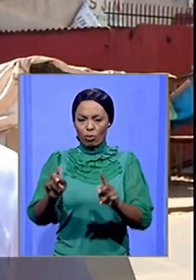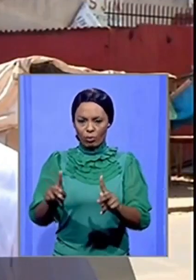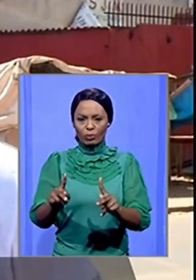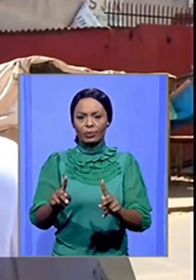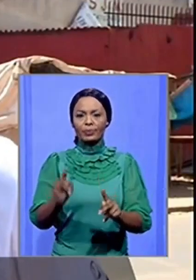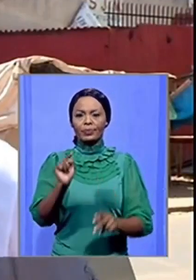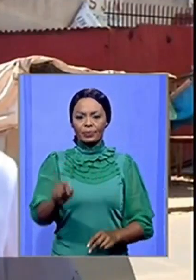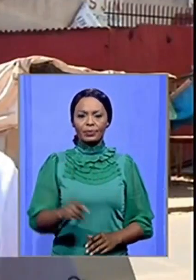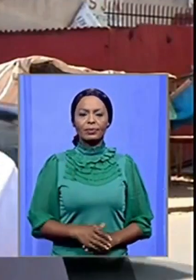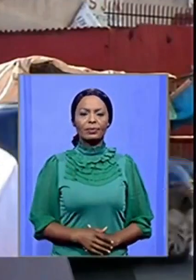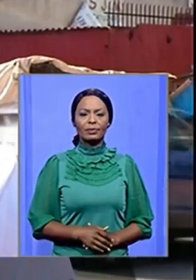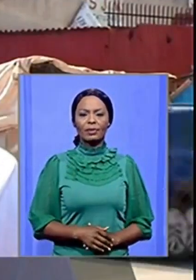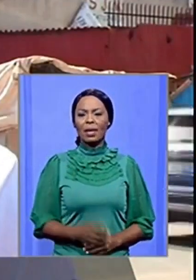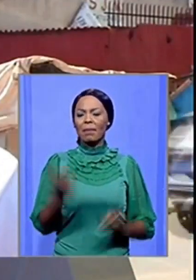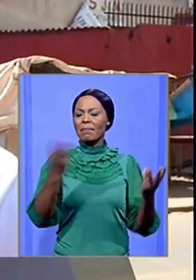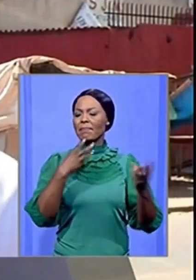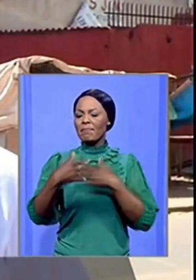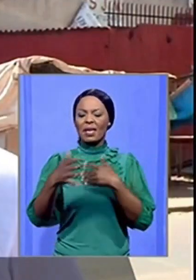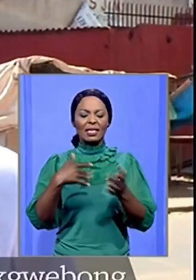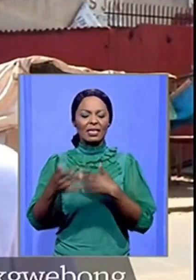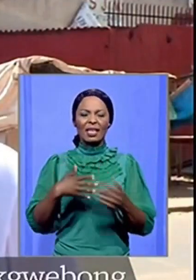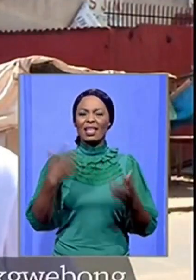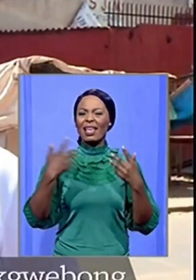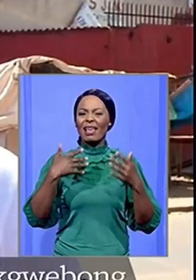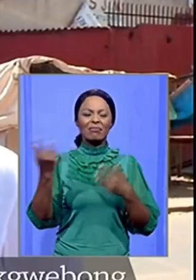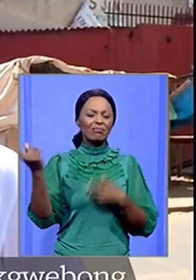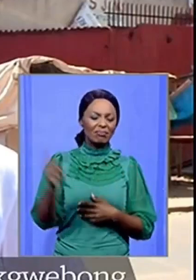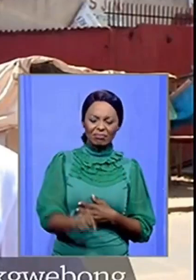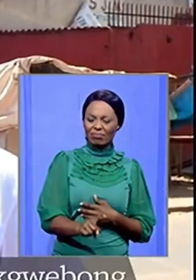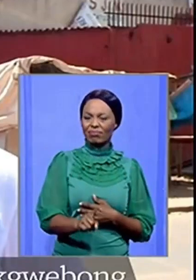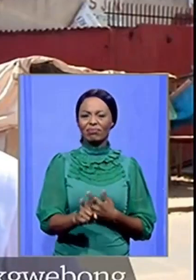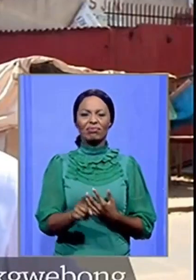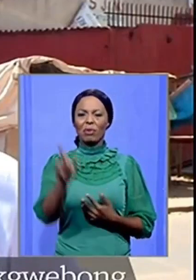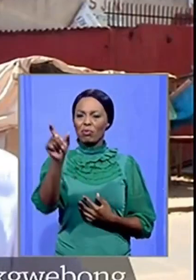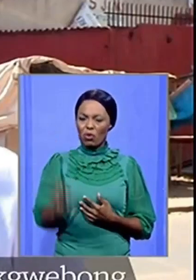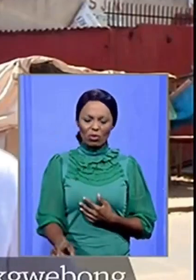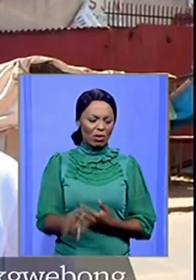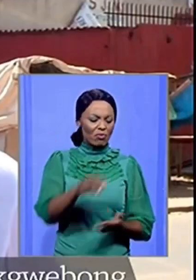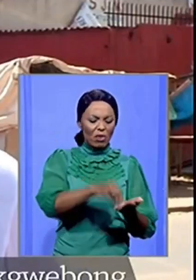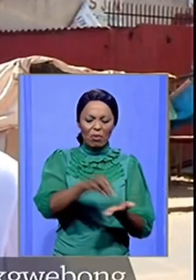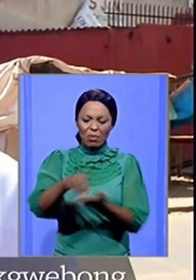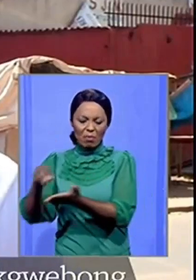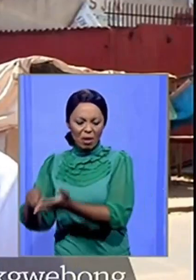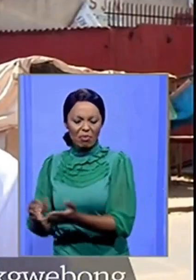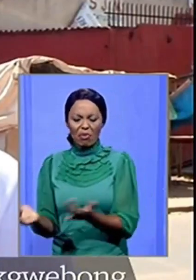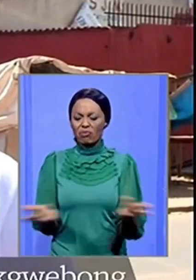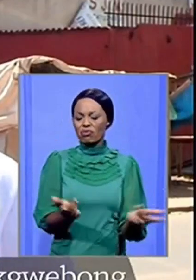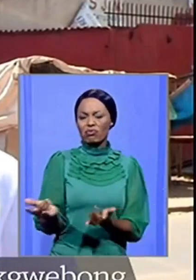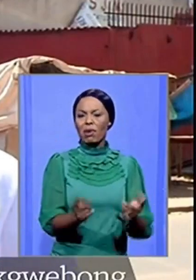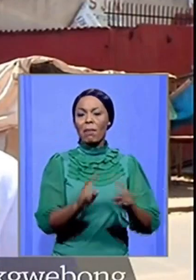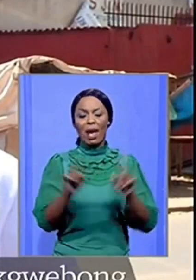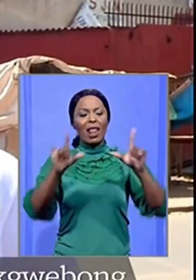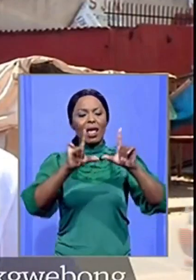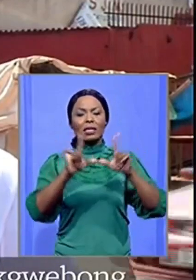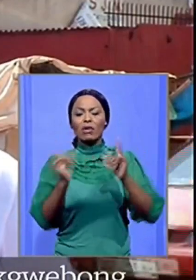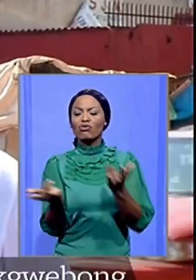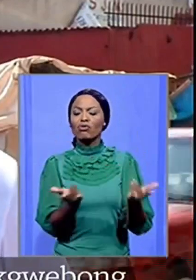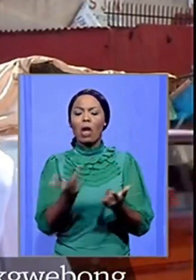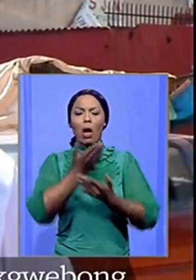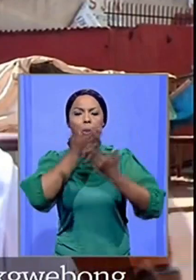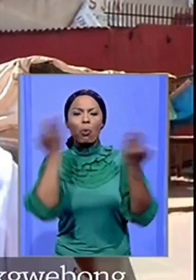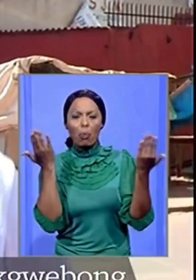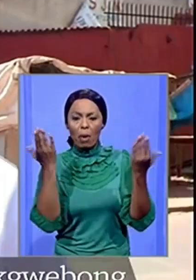Everybody wa ipea mo complex ya rena gore e tlhakatlhakane. Batho ba šume mo ba sena mangwalo a maleba